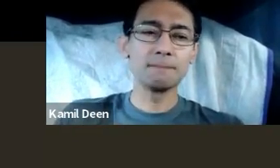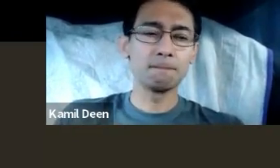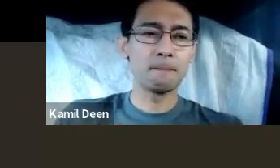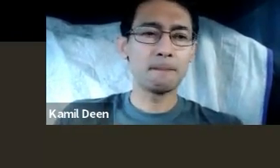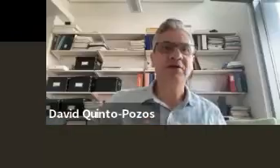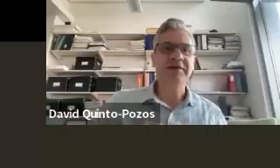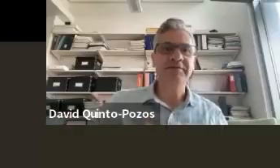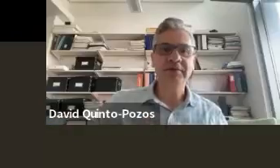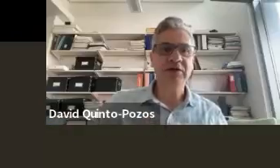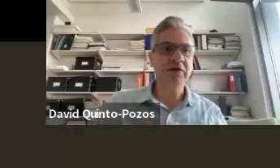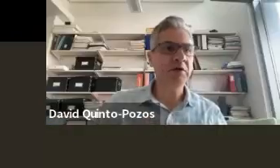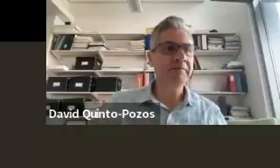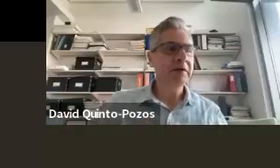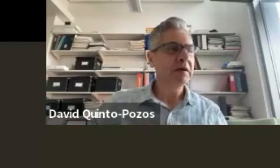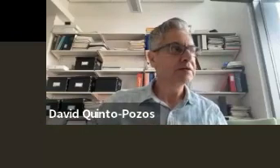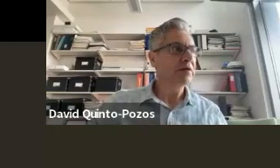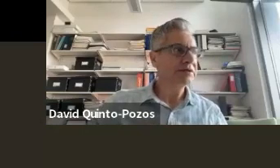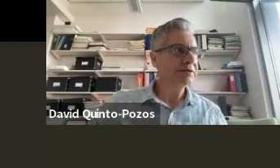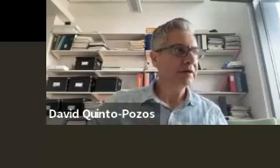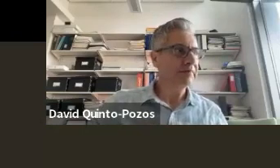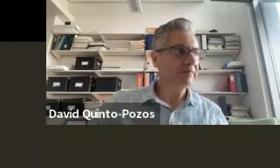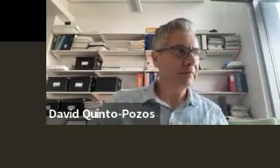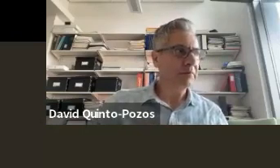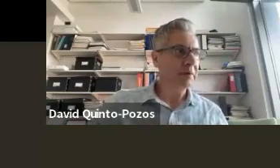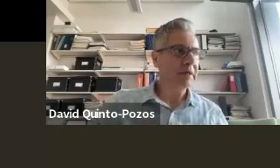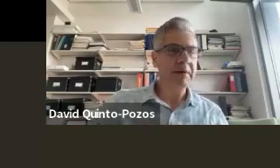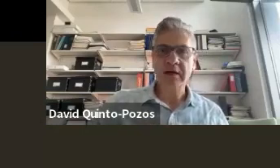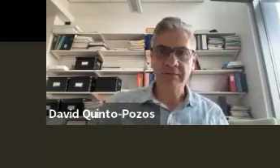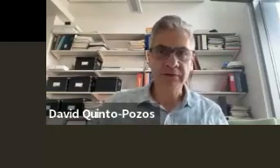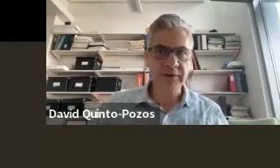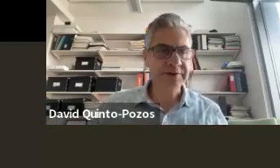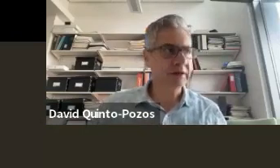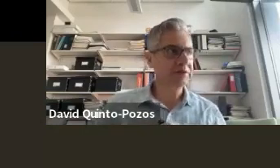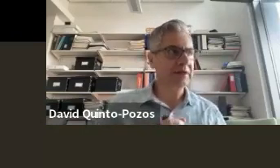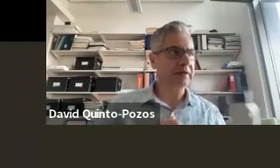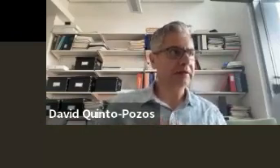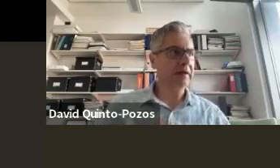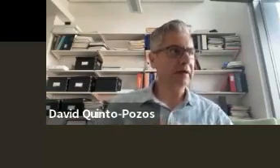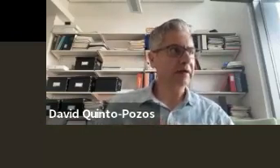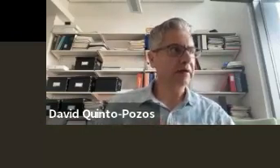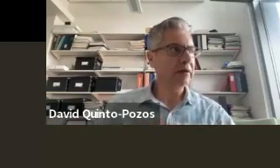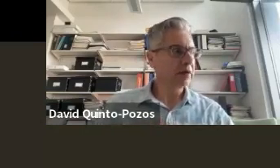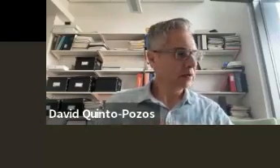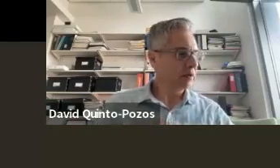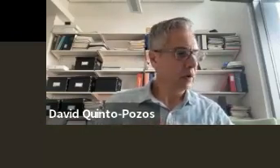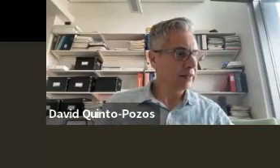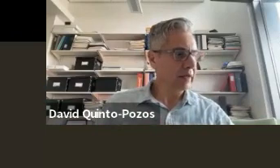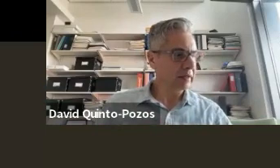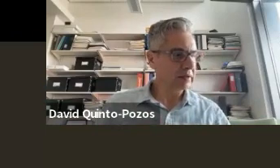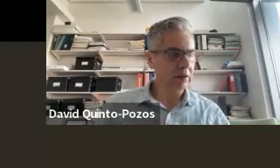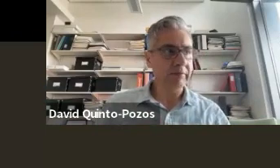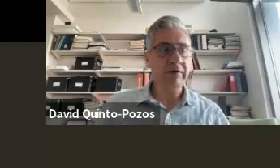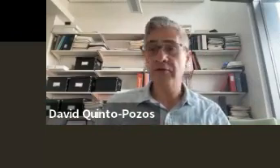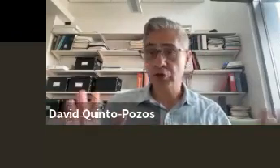David. Okay, thank you, Kamal. So let me just I'm going to piggyback on a few things that Kamal said. One